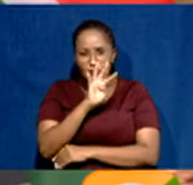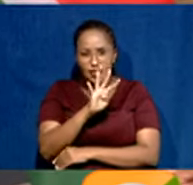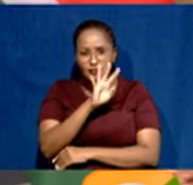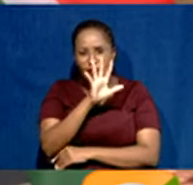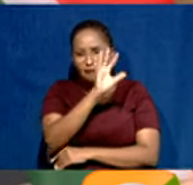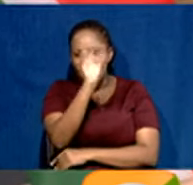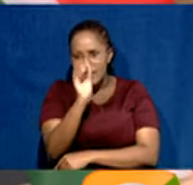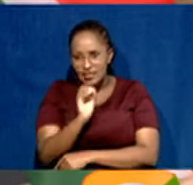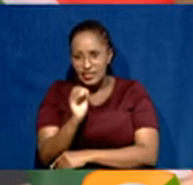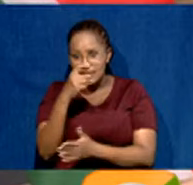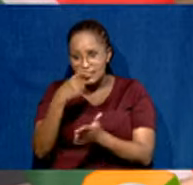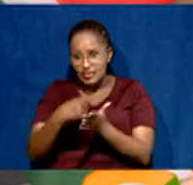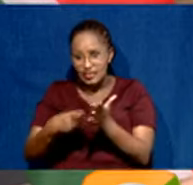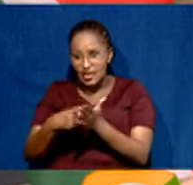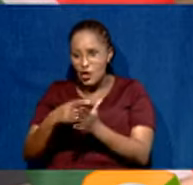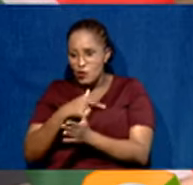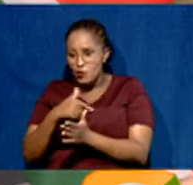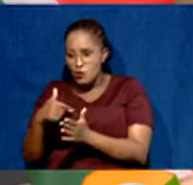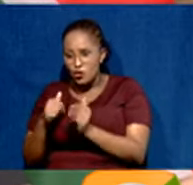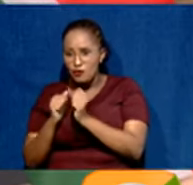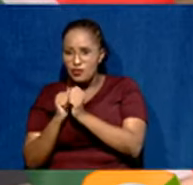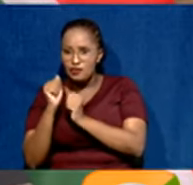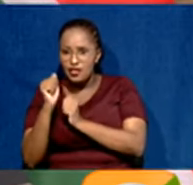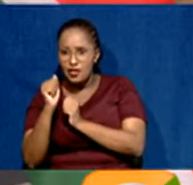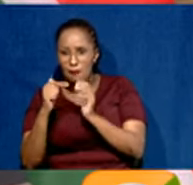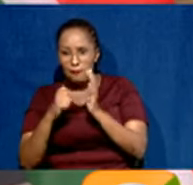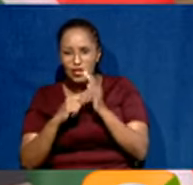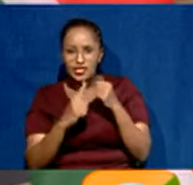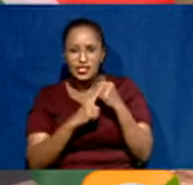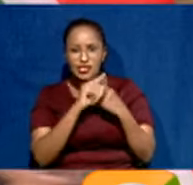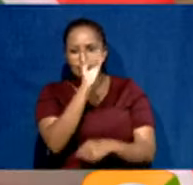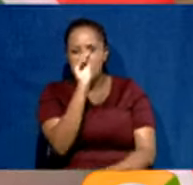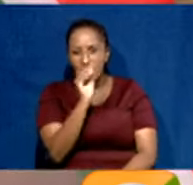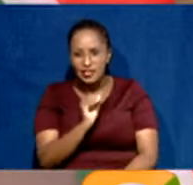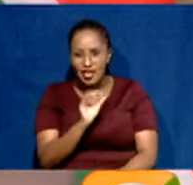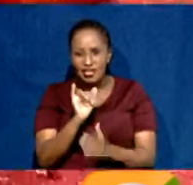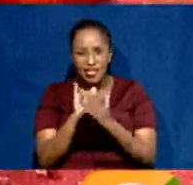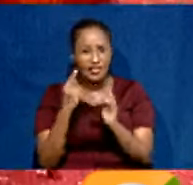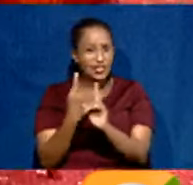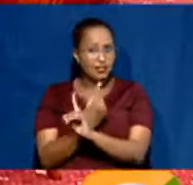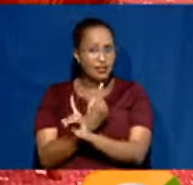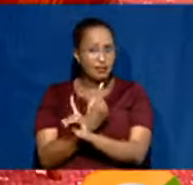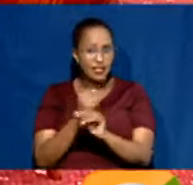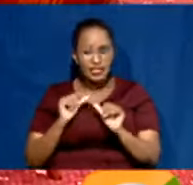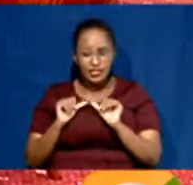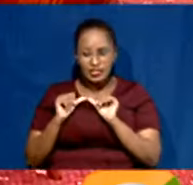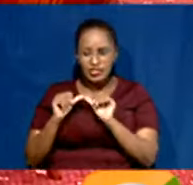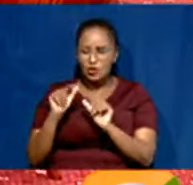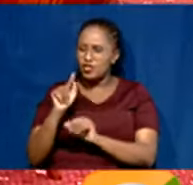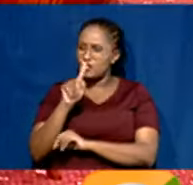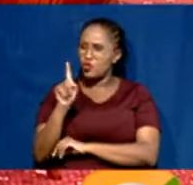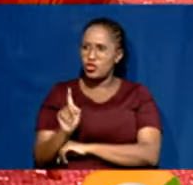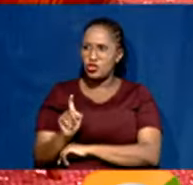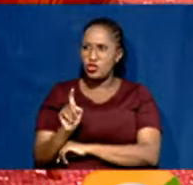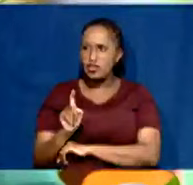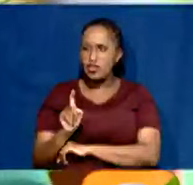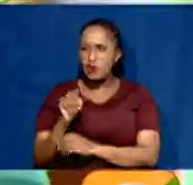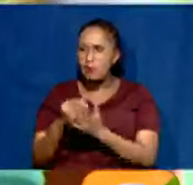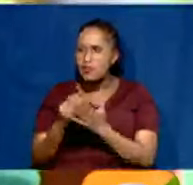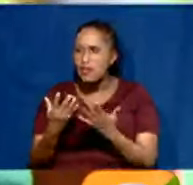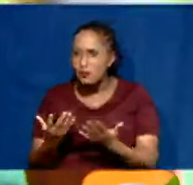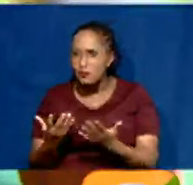45%. We are only at 15.6%. That's the difference. Na Mheshimiwa Rais, bado tuko kwa hili swala la